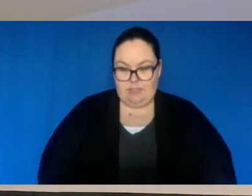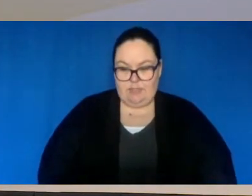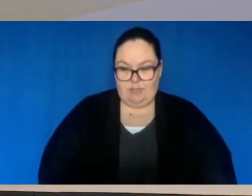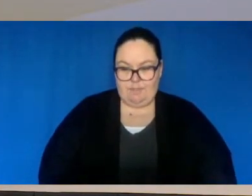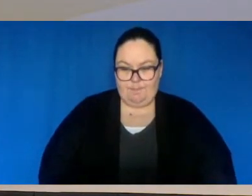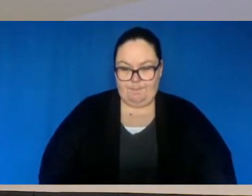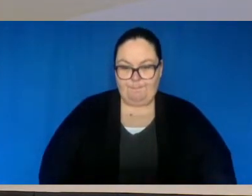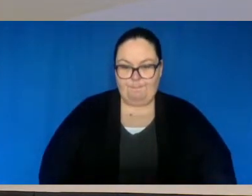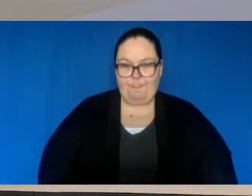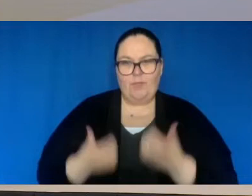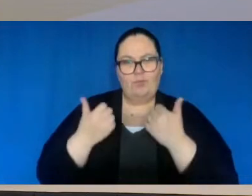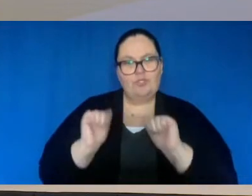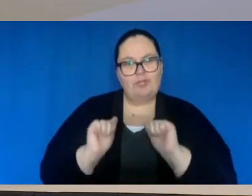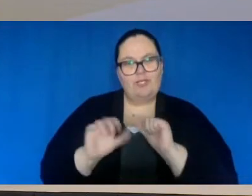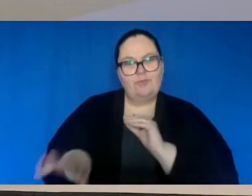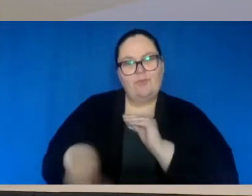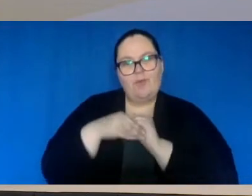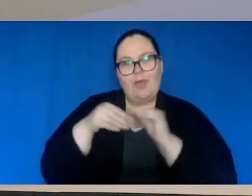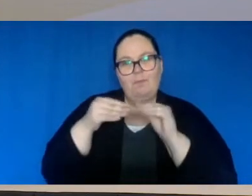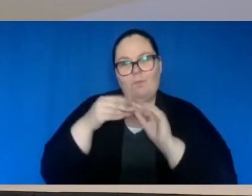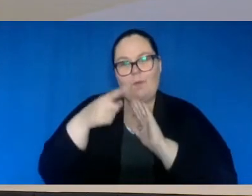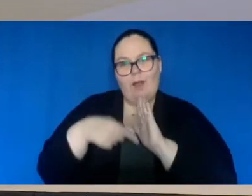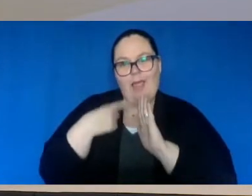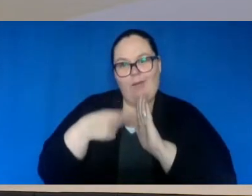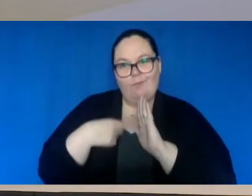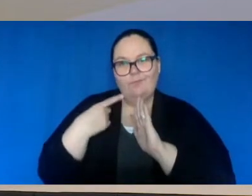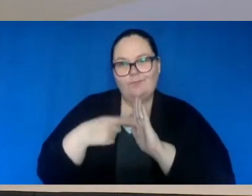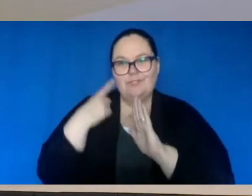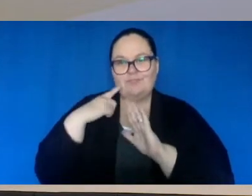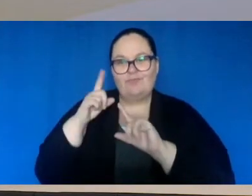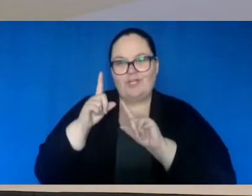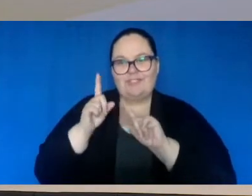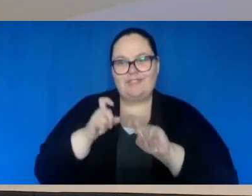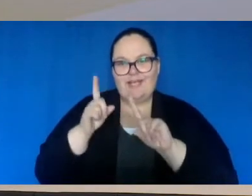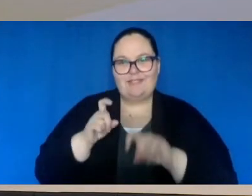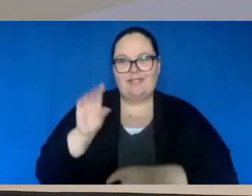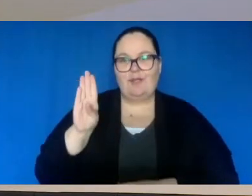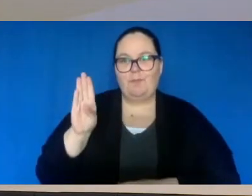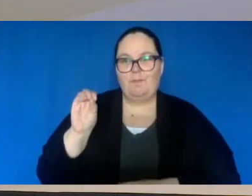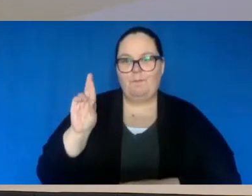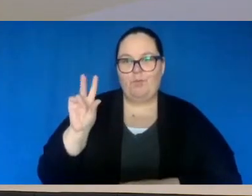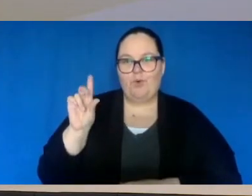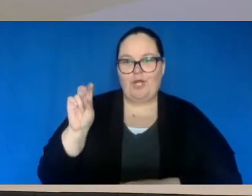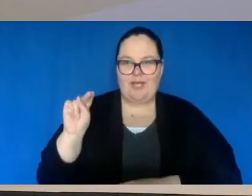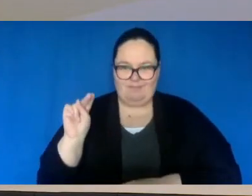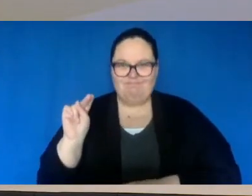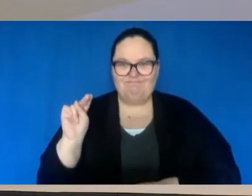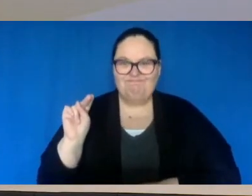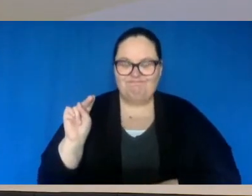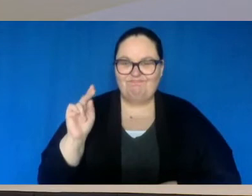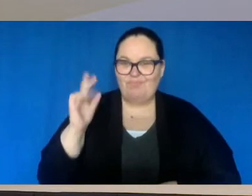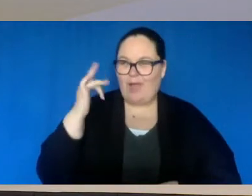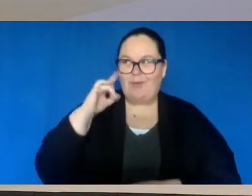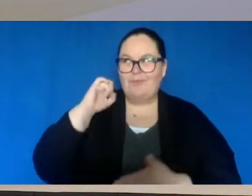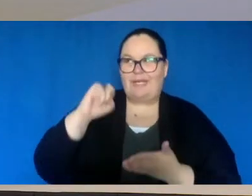the hours at Borden testing site because we recognize that